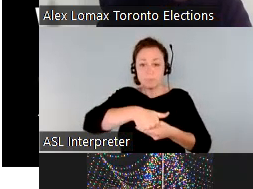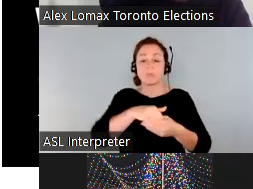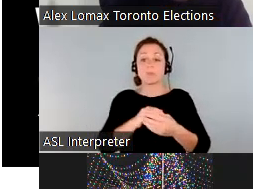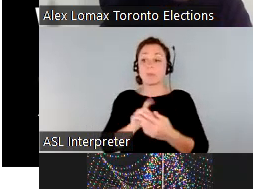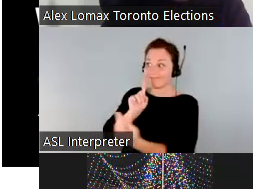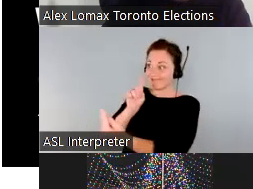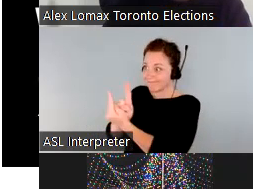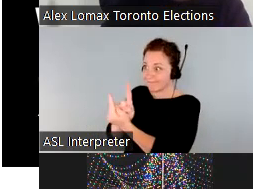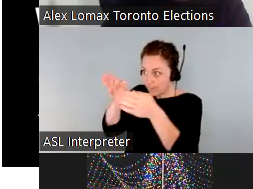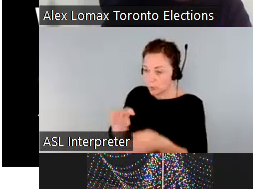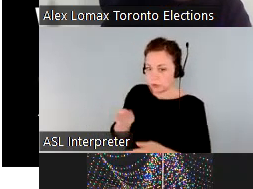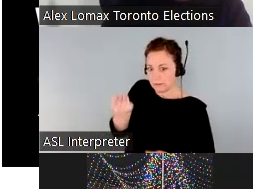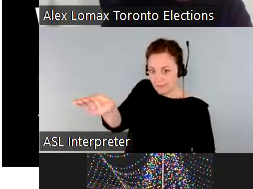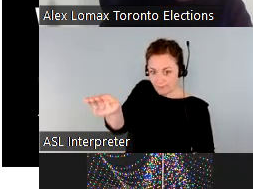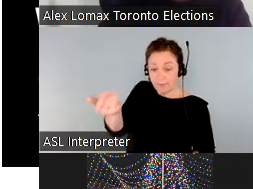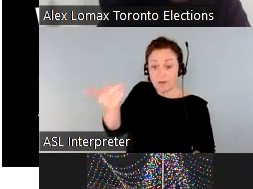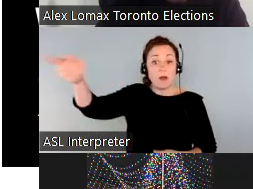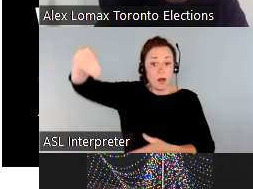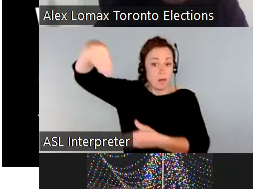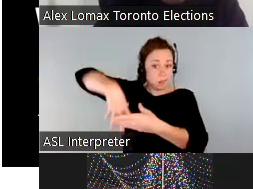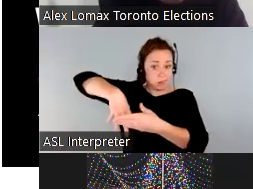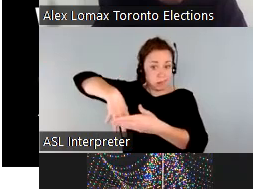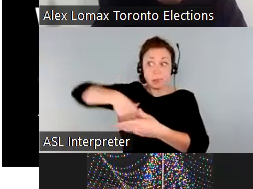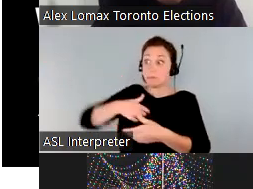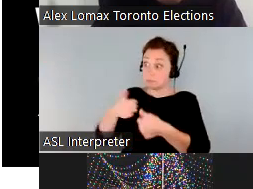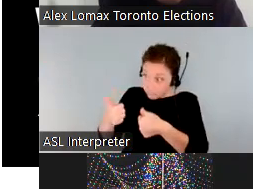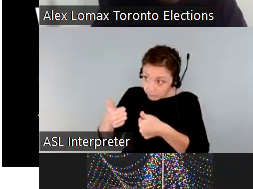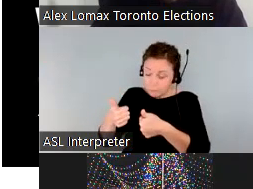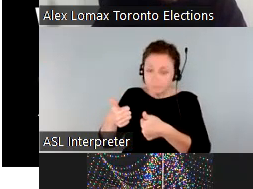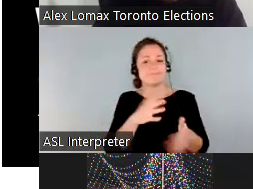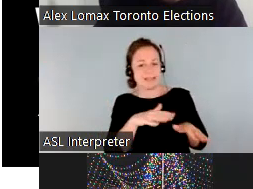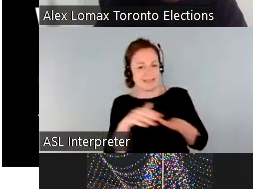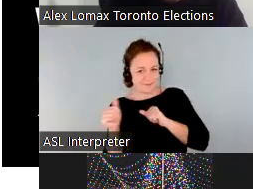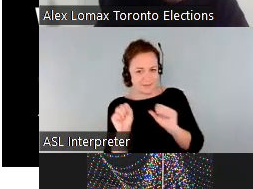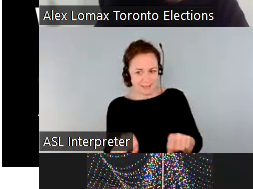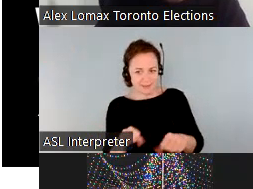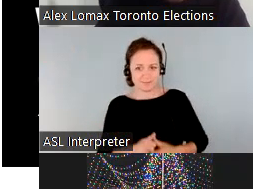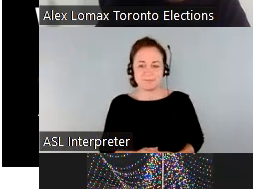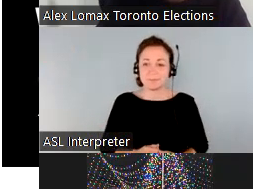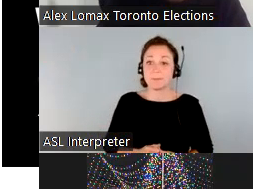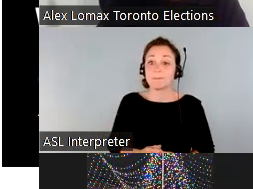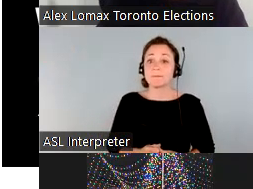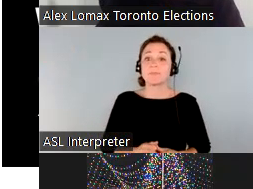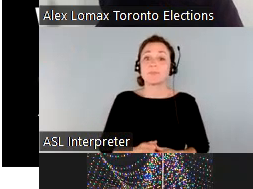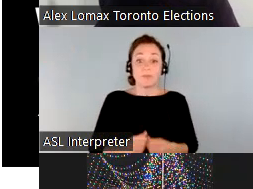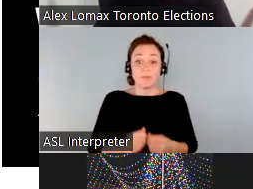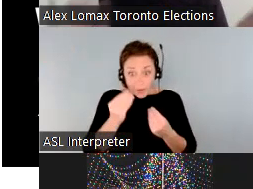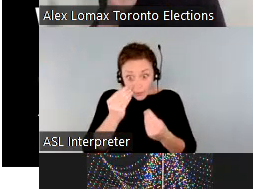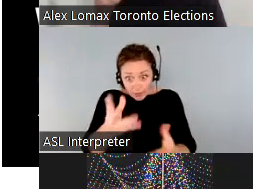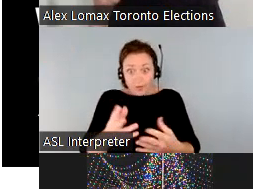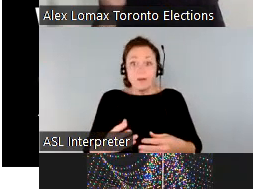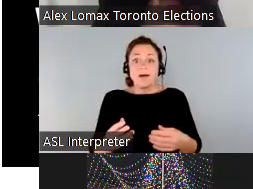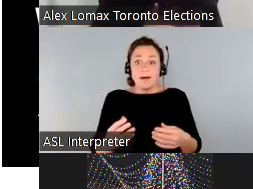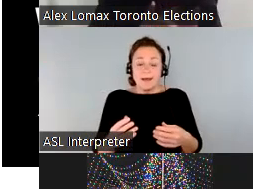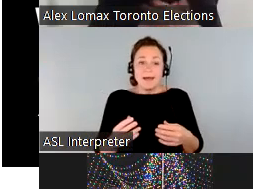will then feed your ballot into the tabulator, and once accepted, you have successfully voted. One thing I do want to point out here is a lot of the times